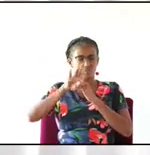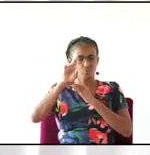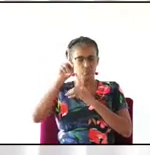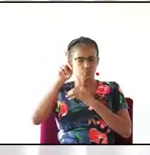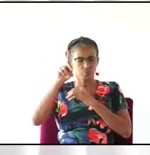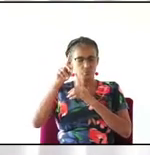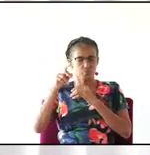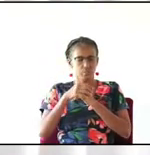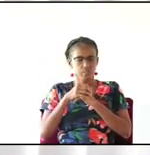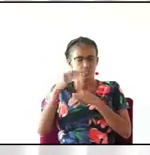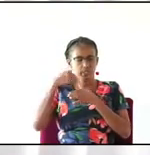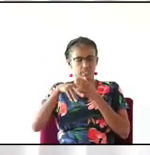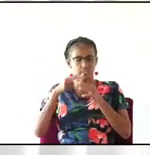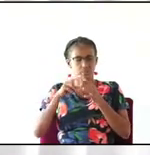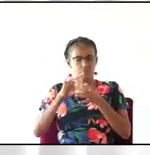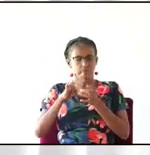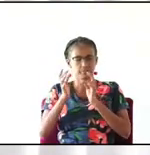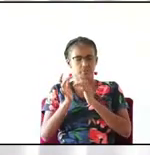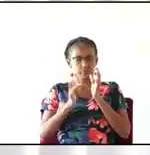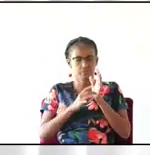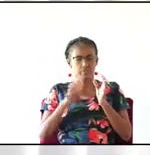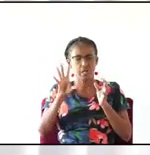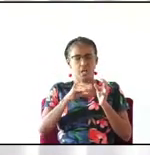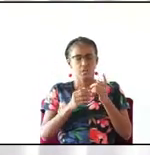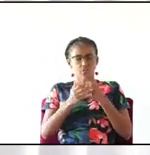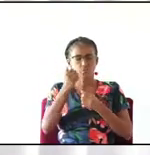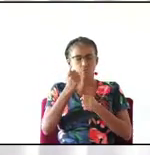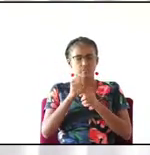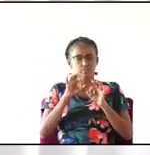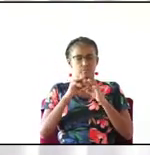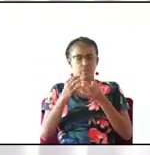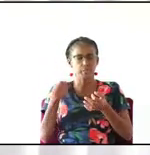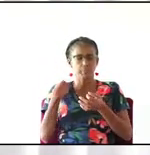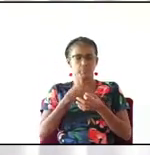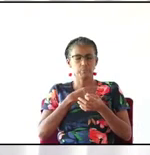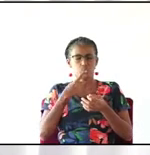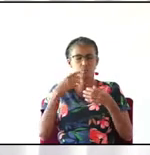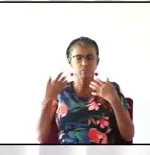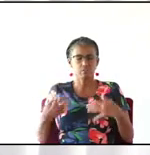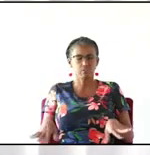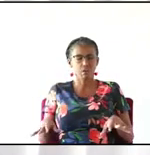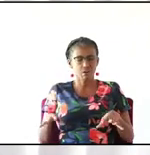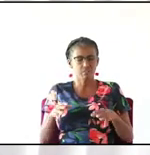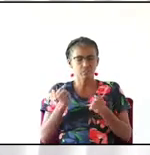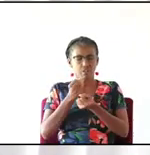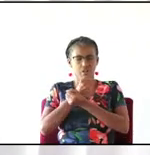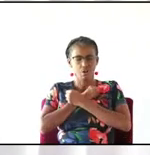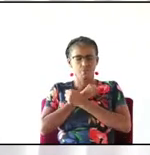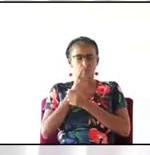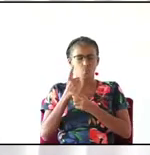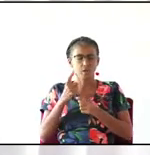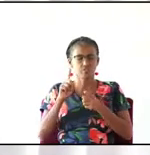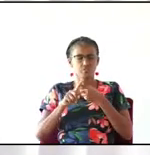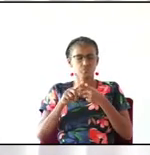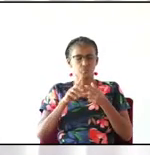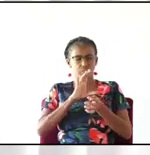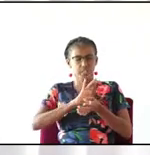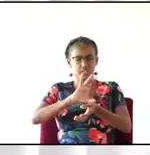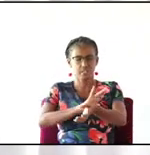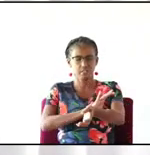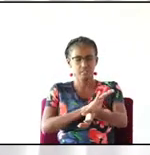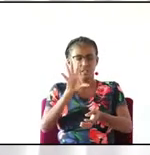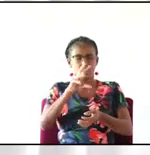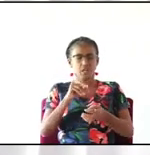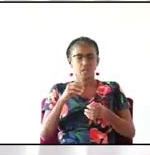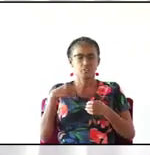the family members who have lost loved ones to breast cancer and other forms of cancer, Lord, and our visitors